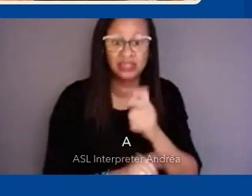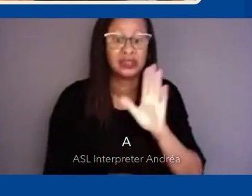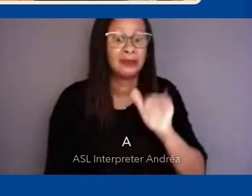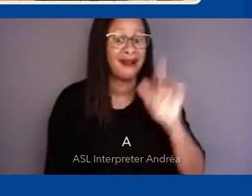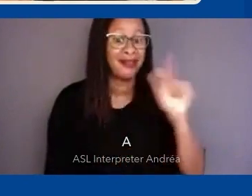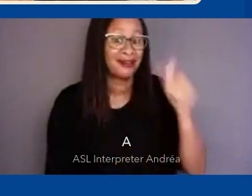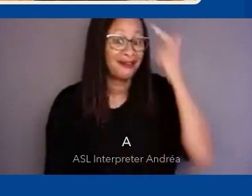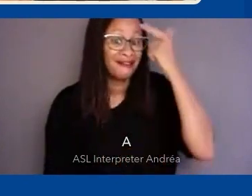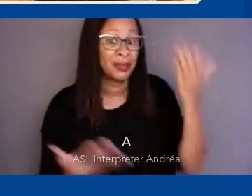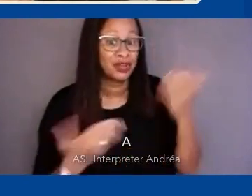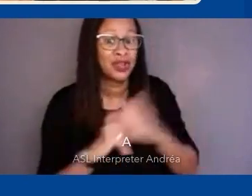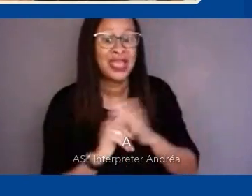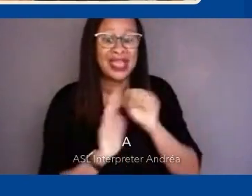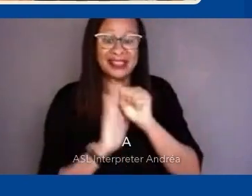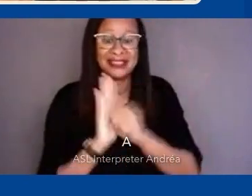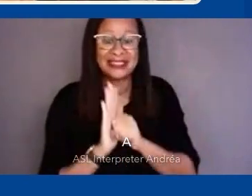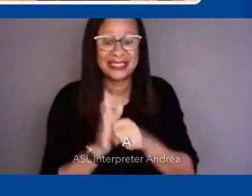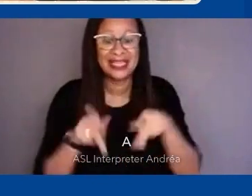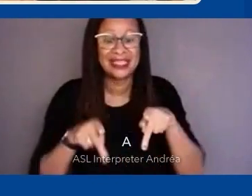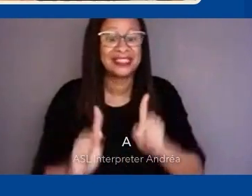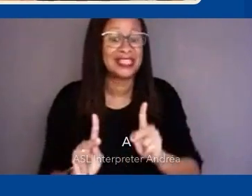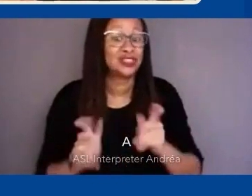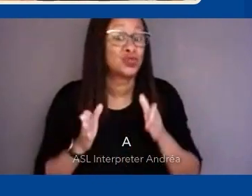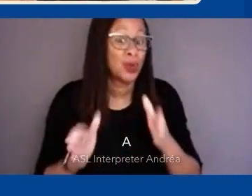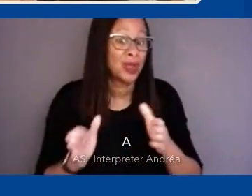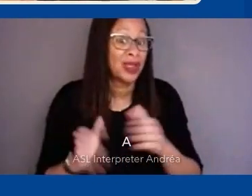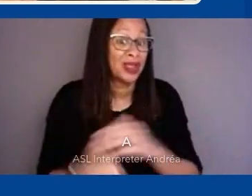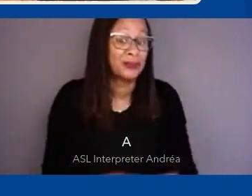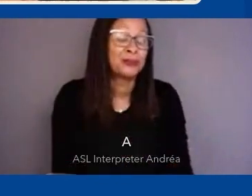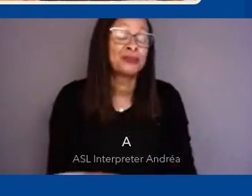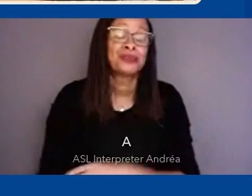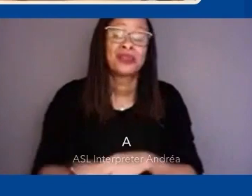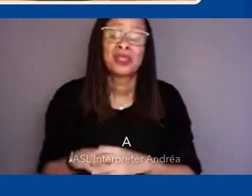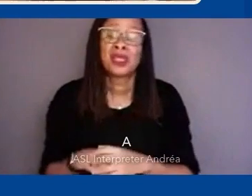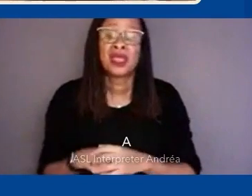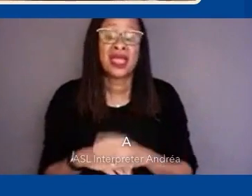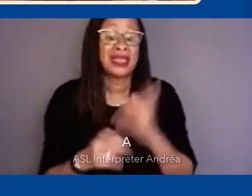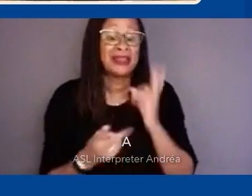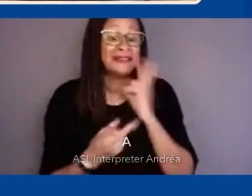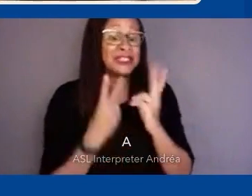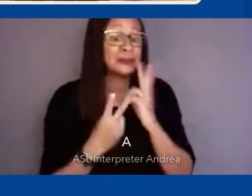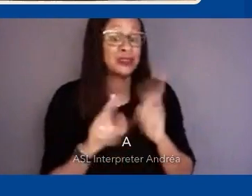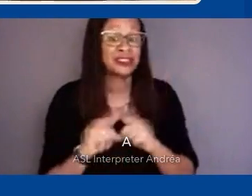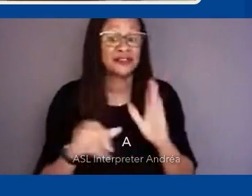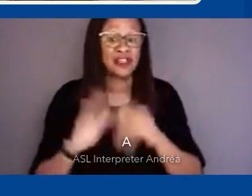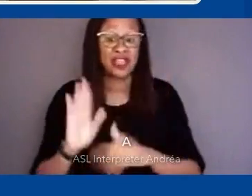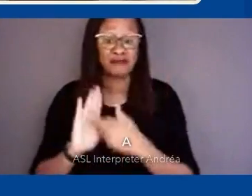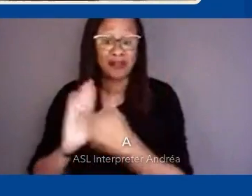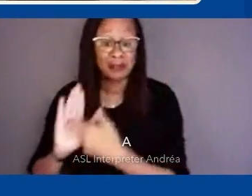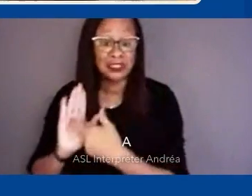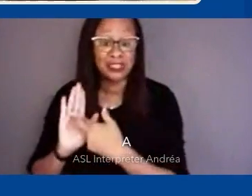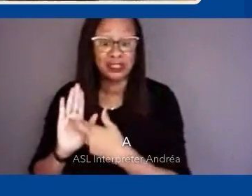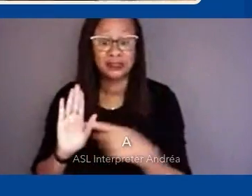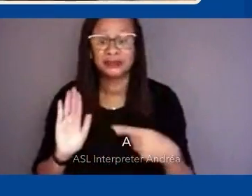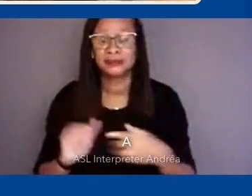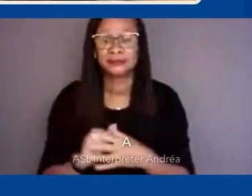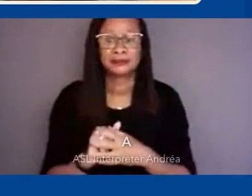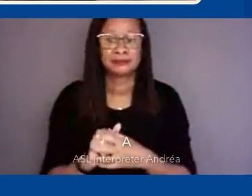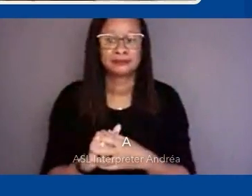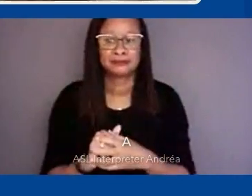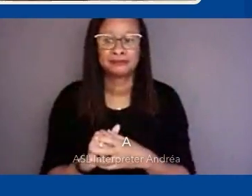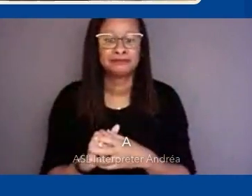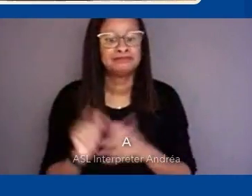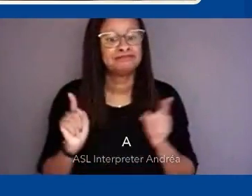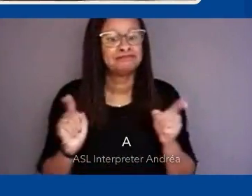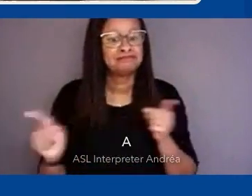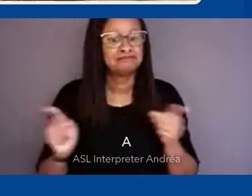kind of a state-sanctioned way. And visibility being different from representation, being different from all